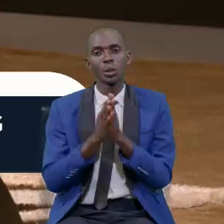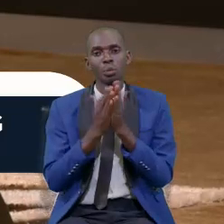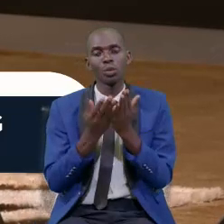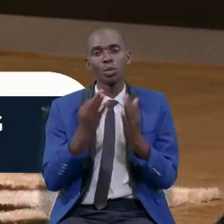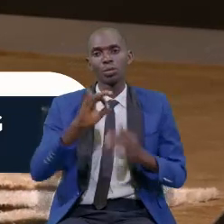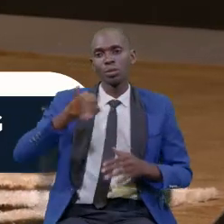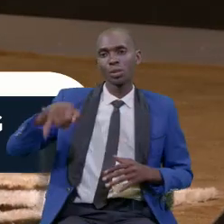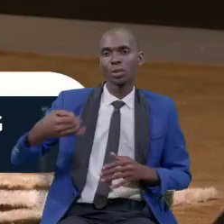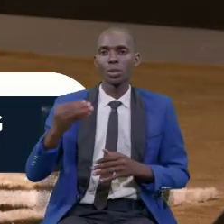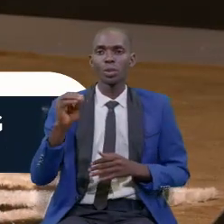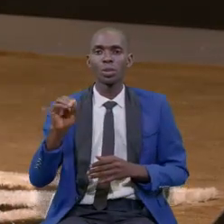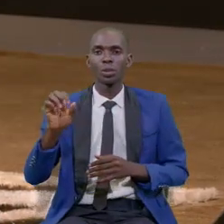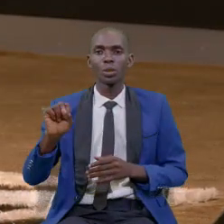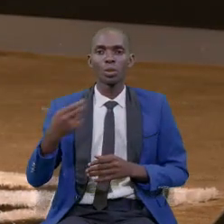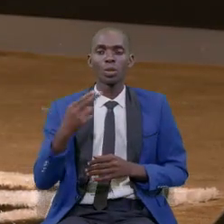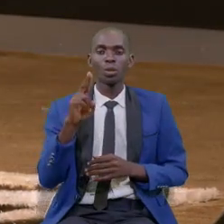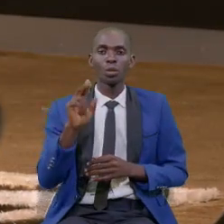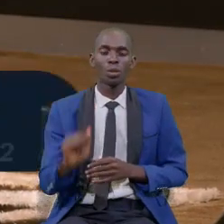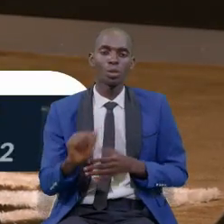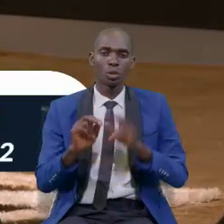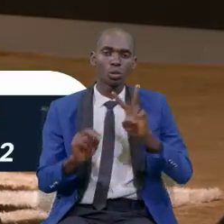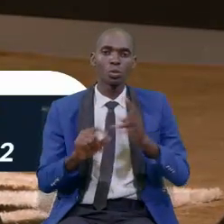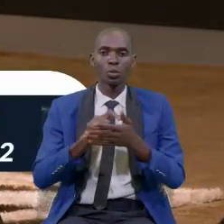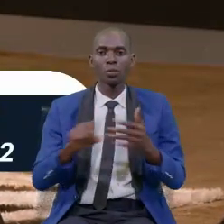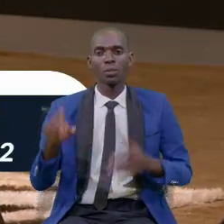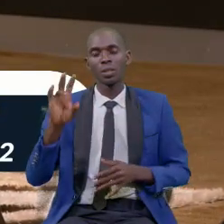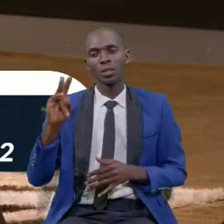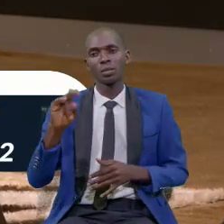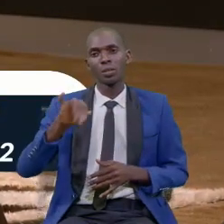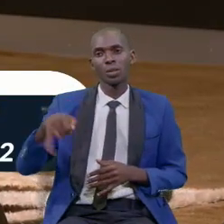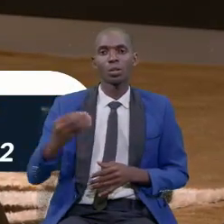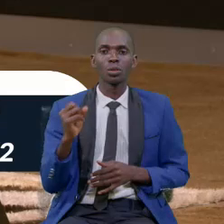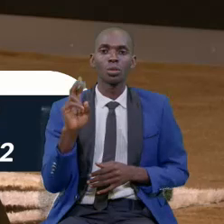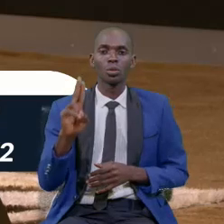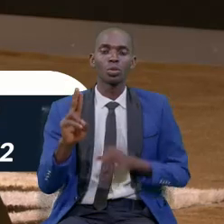2, reading there from verse 17,